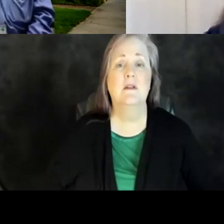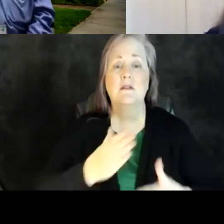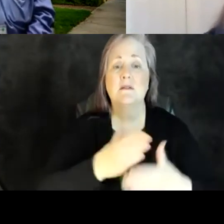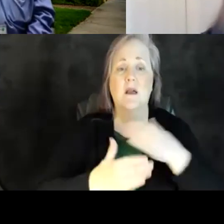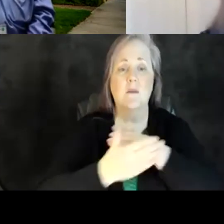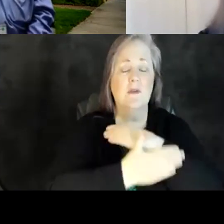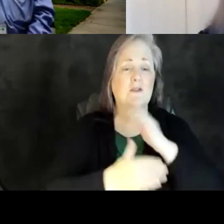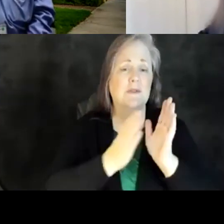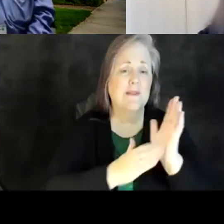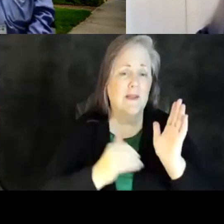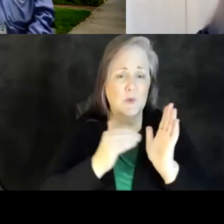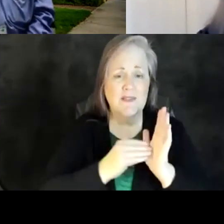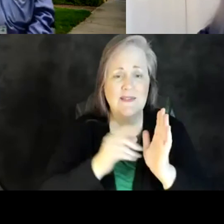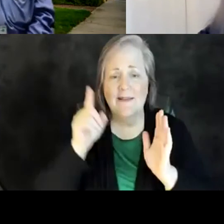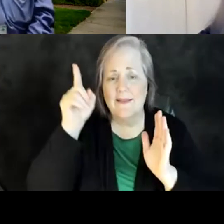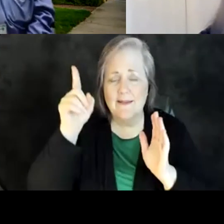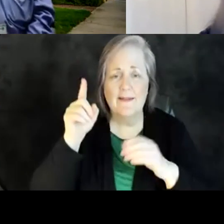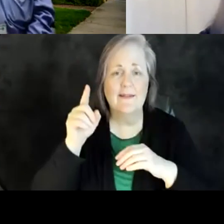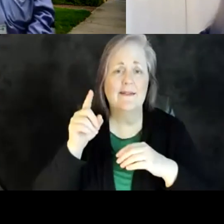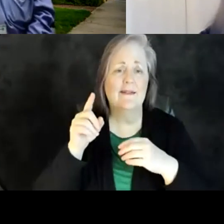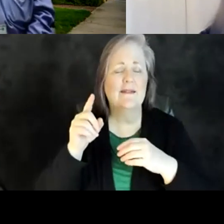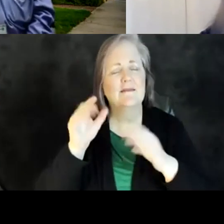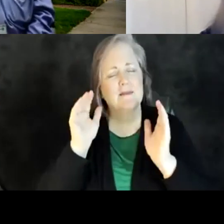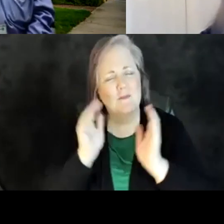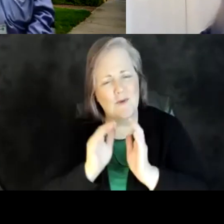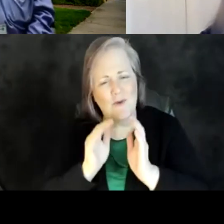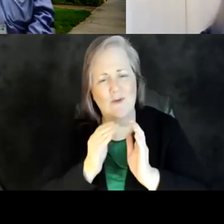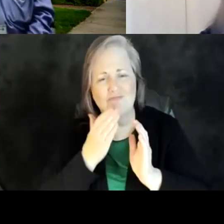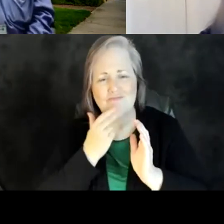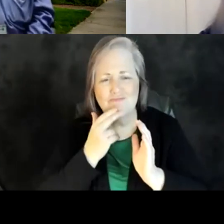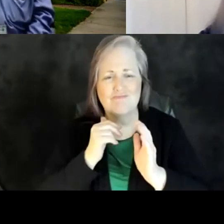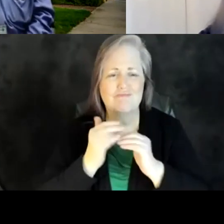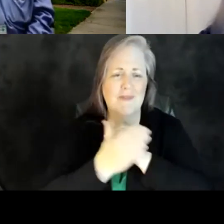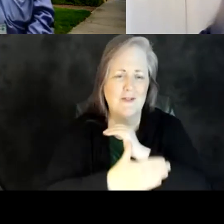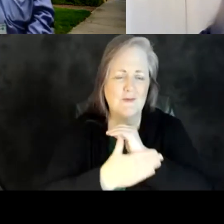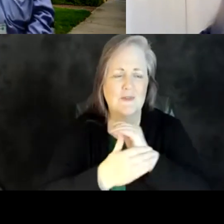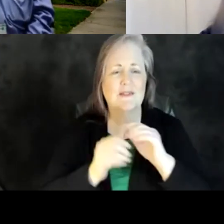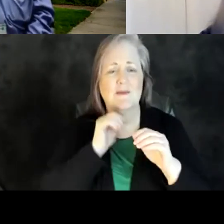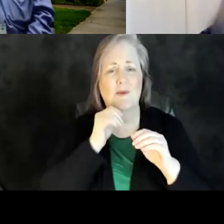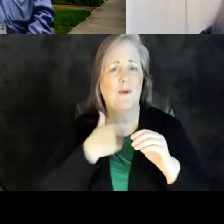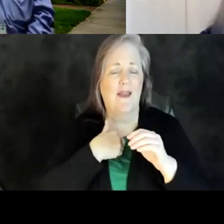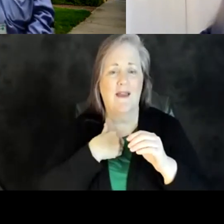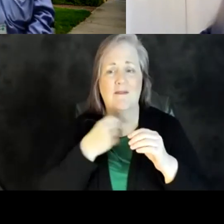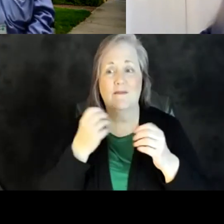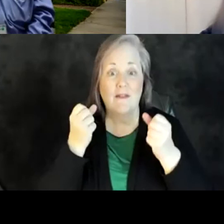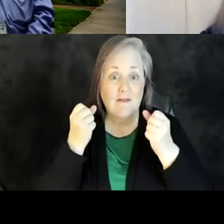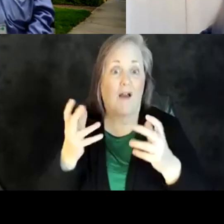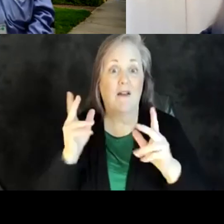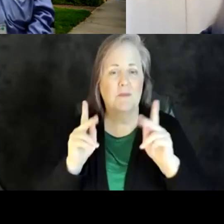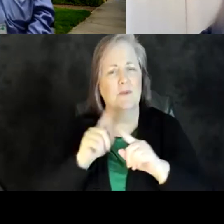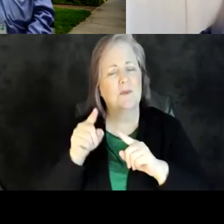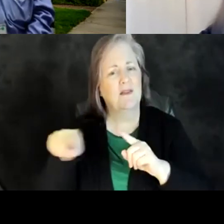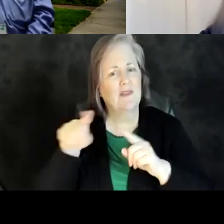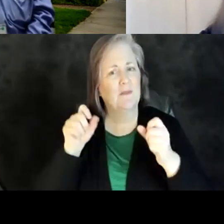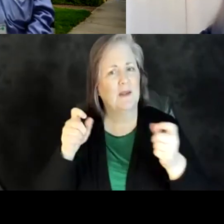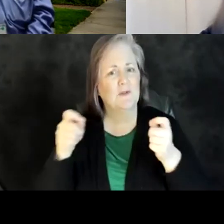Zealand that granted are smaller and don't have as many people, but they've controlled